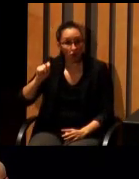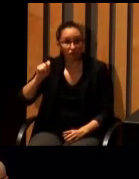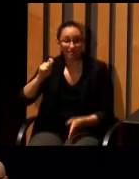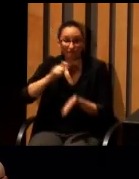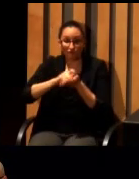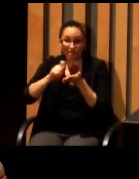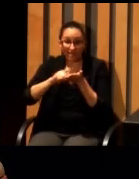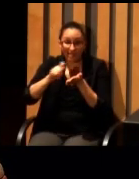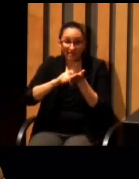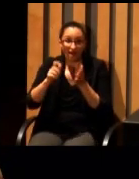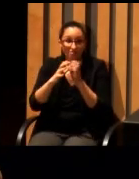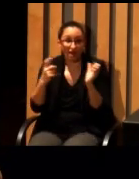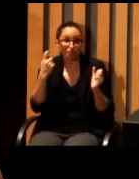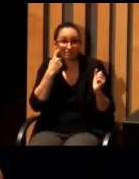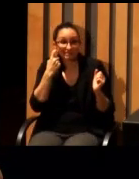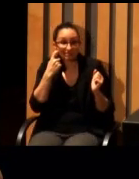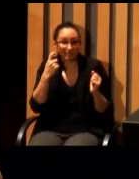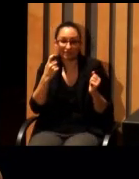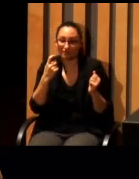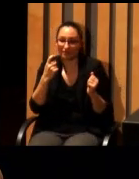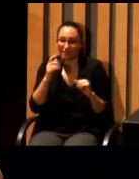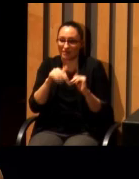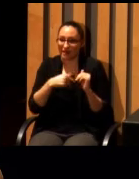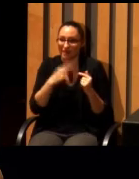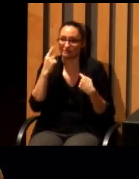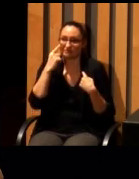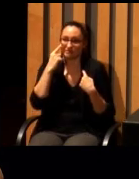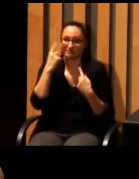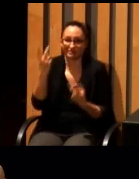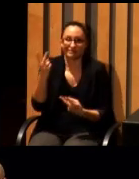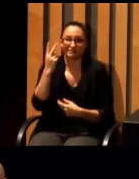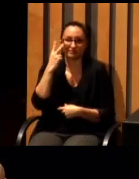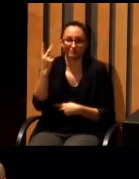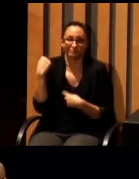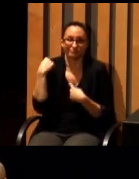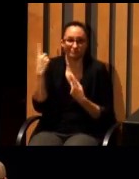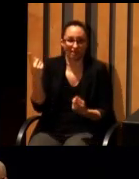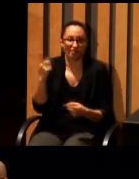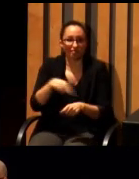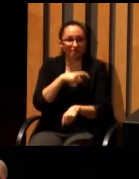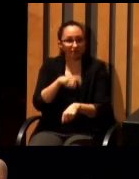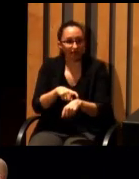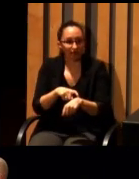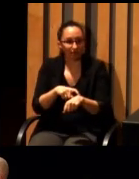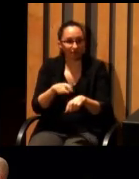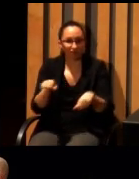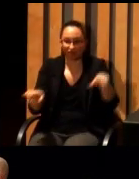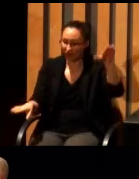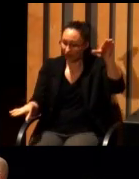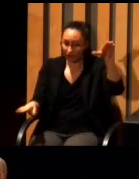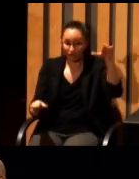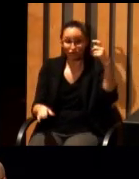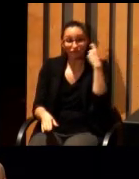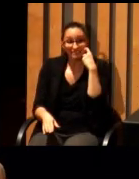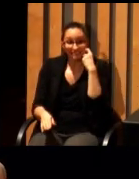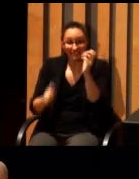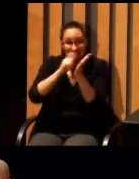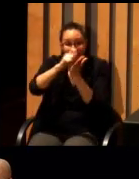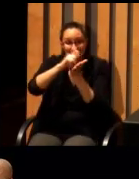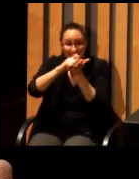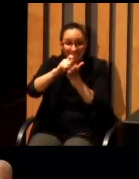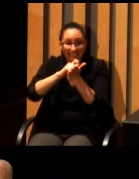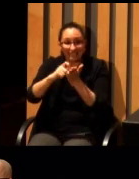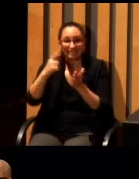weeks than I think I've seen in a very long time. And I know that in a different